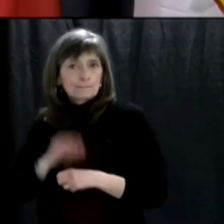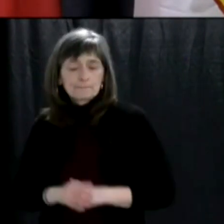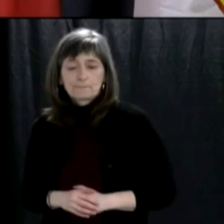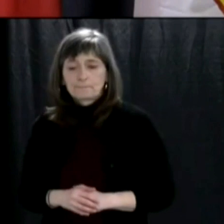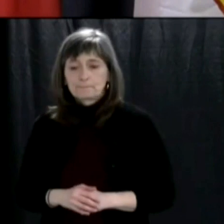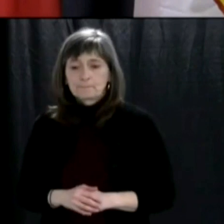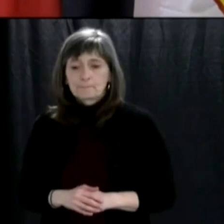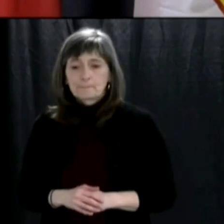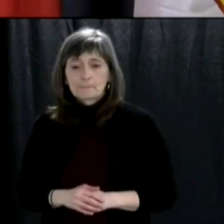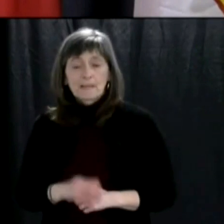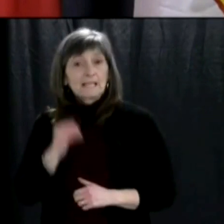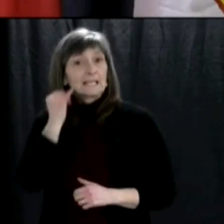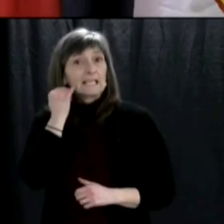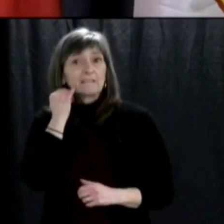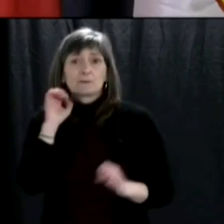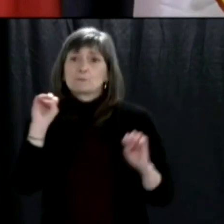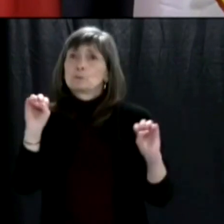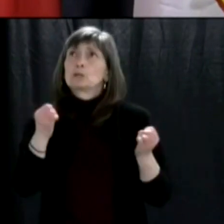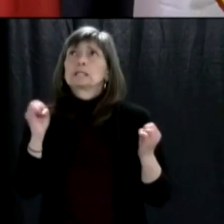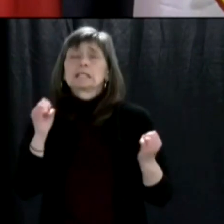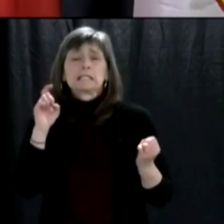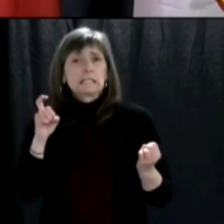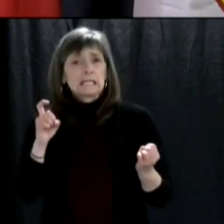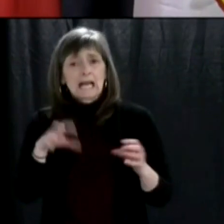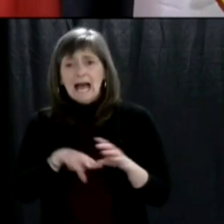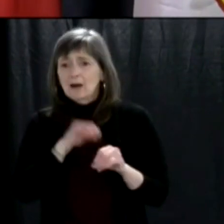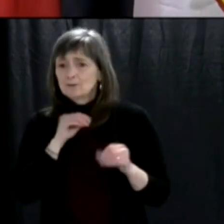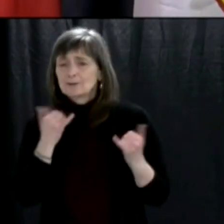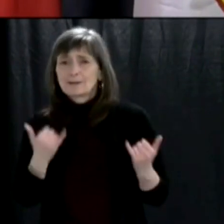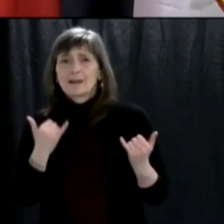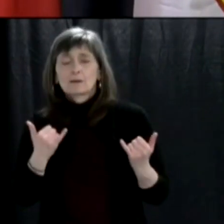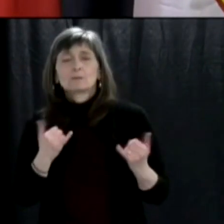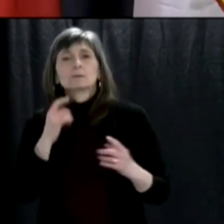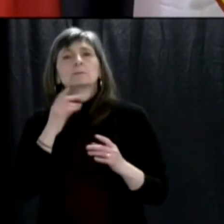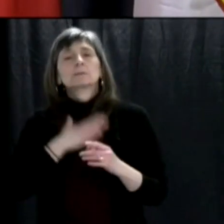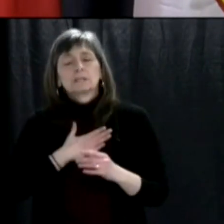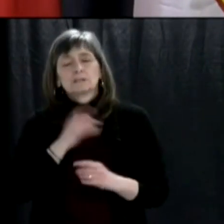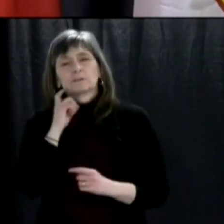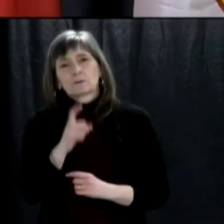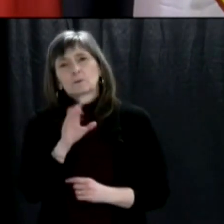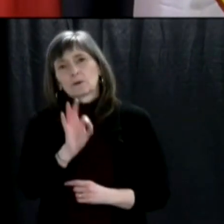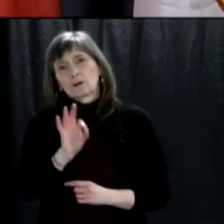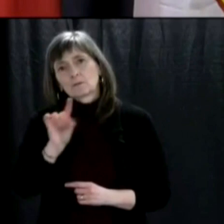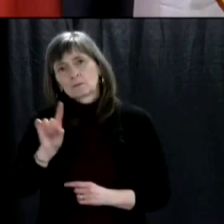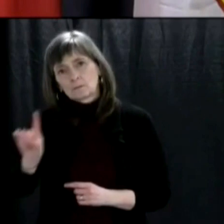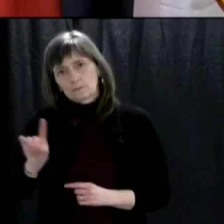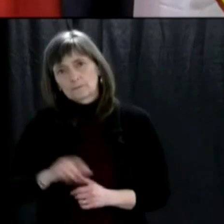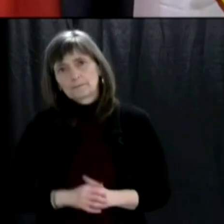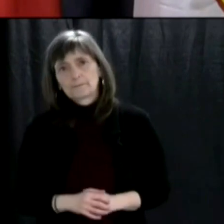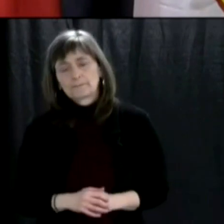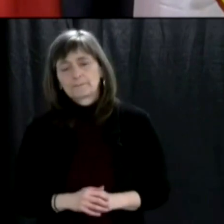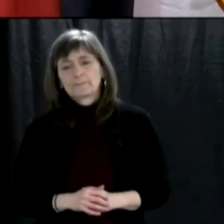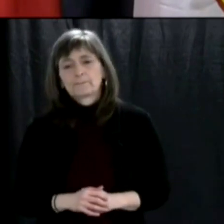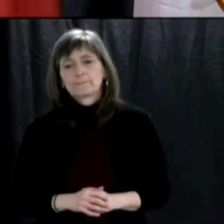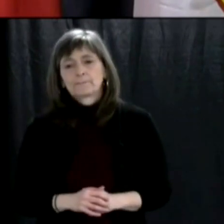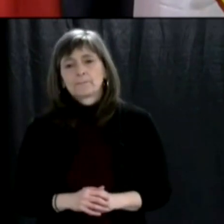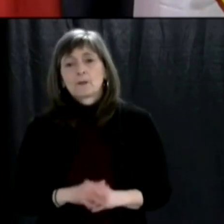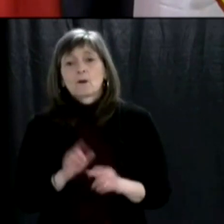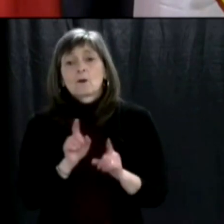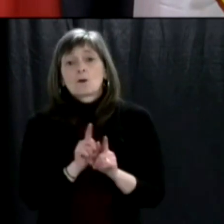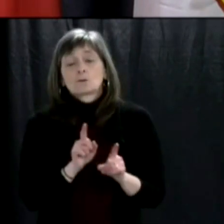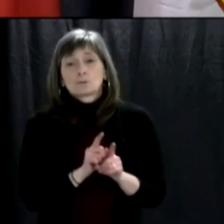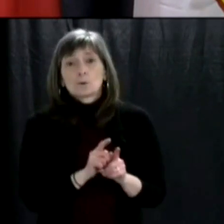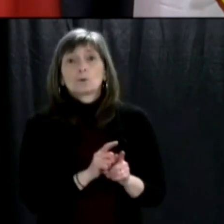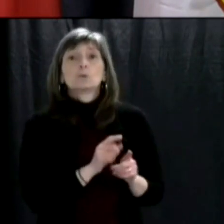you are in immediate distress, you need help, call 911. We are also working with the Federal